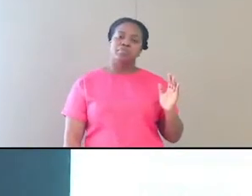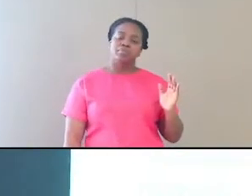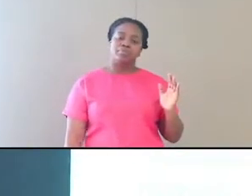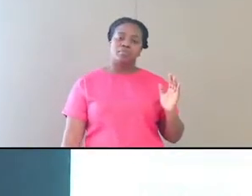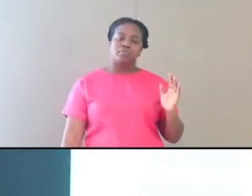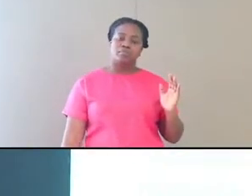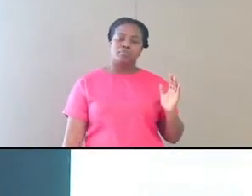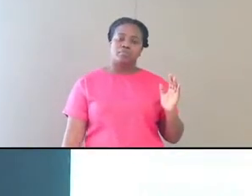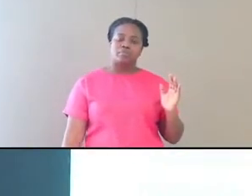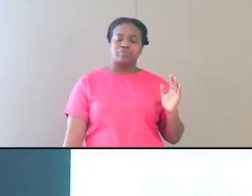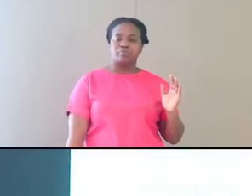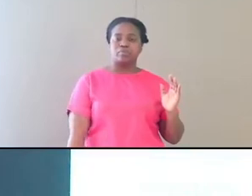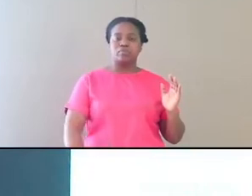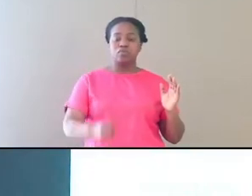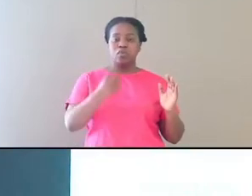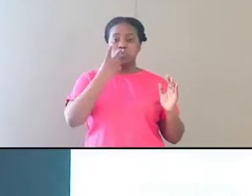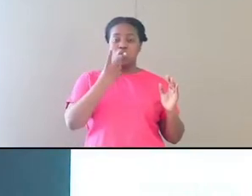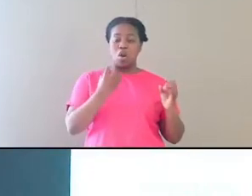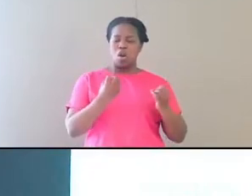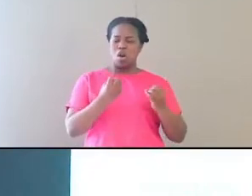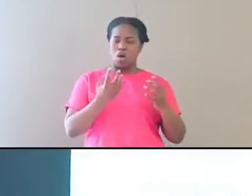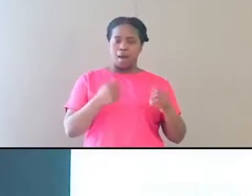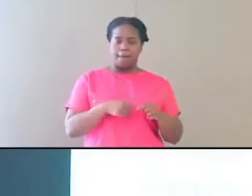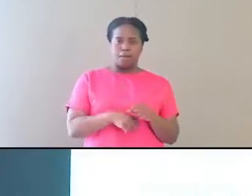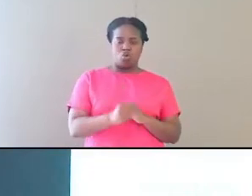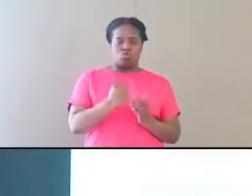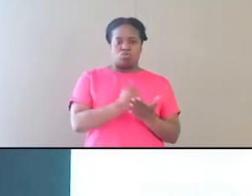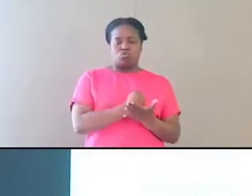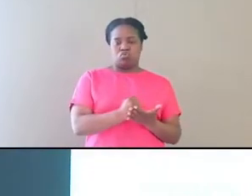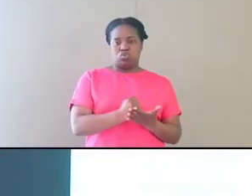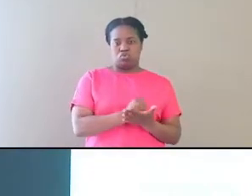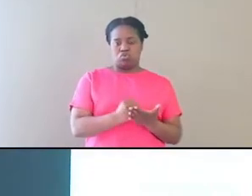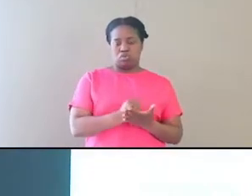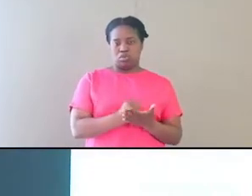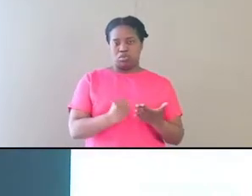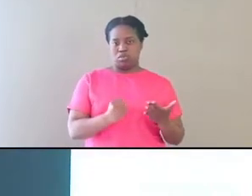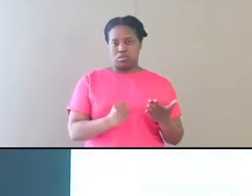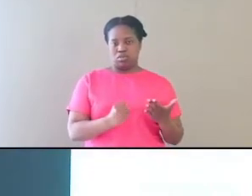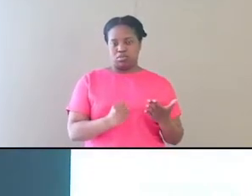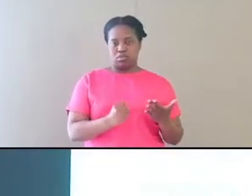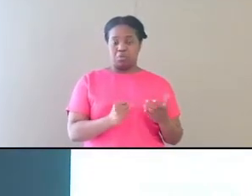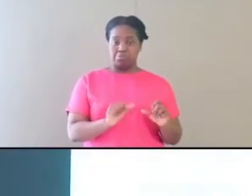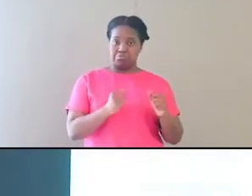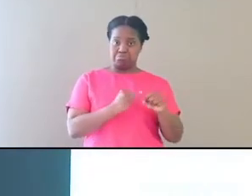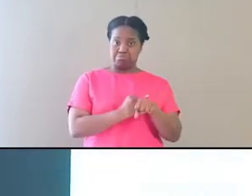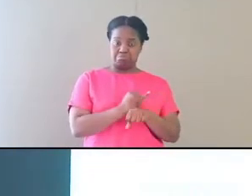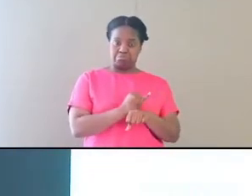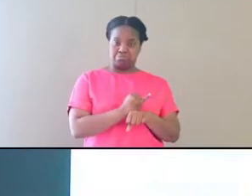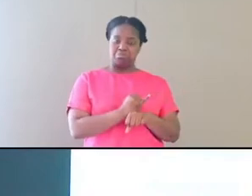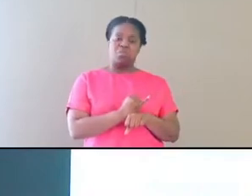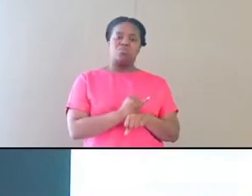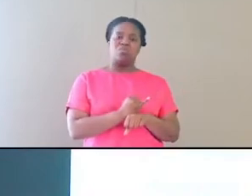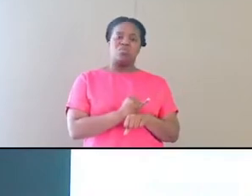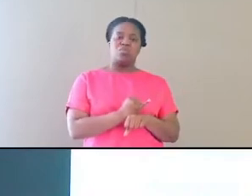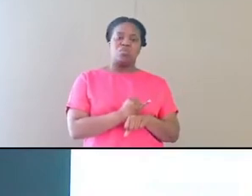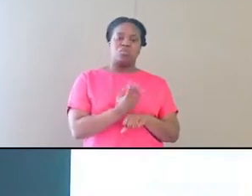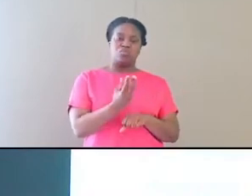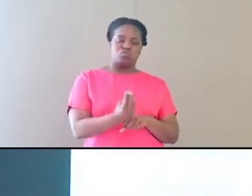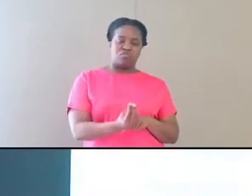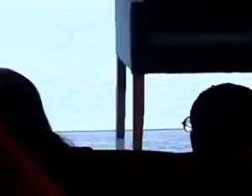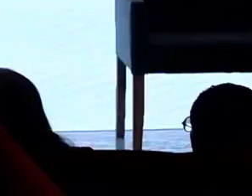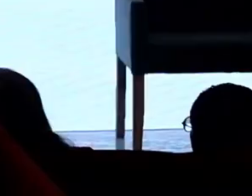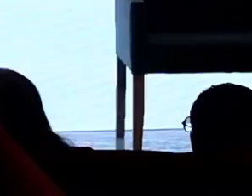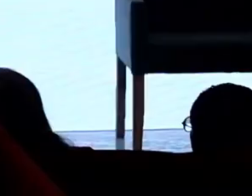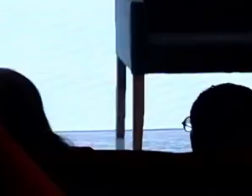huge uptake in birth registration, which was a huge, which was a very, a good early success of the child support grant. Now, there are some